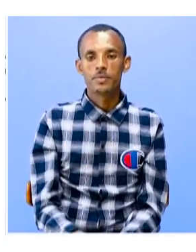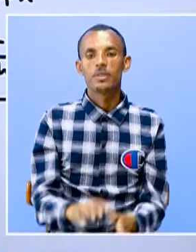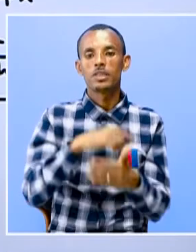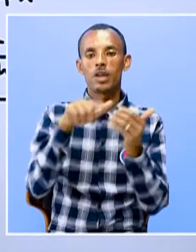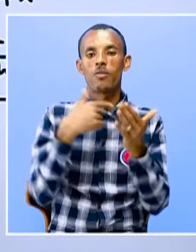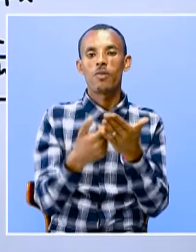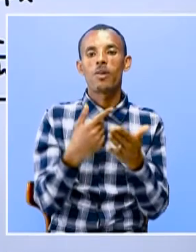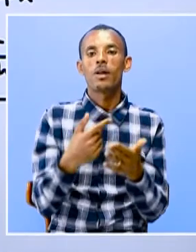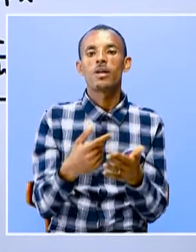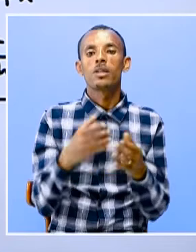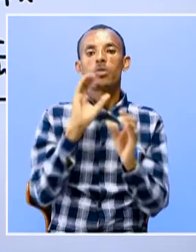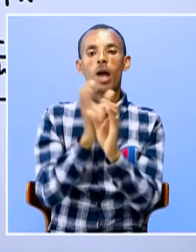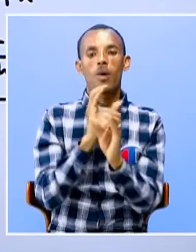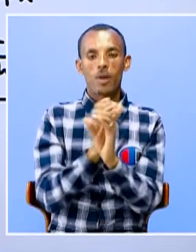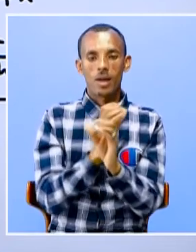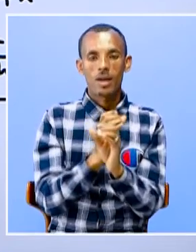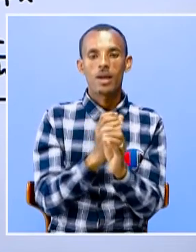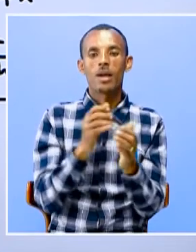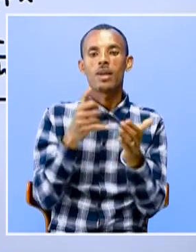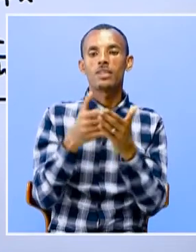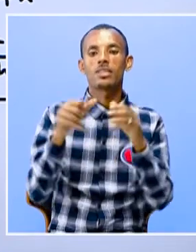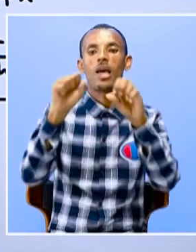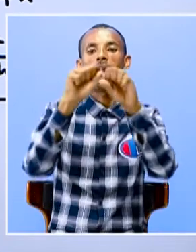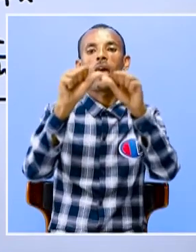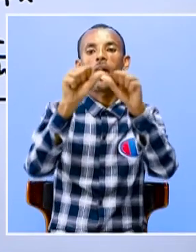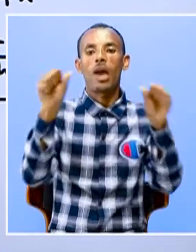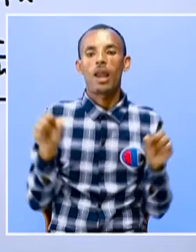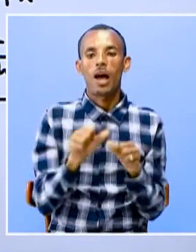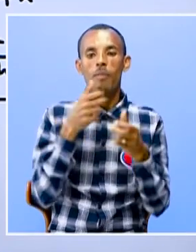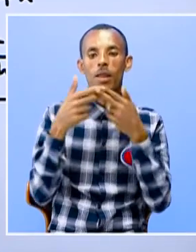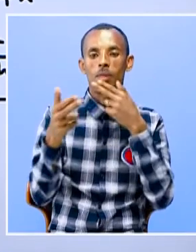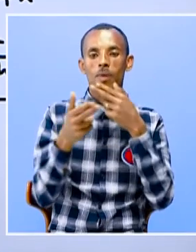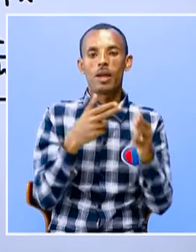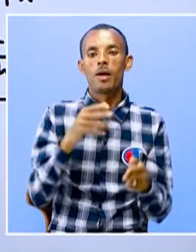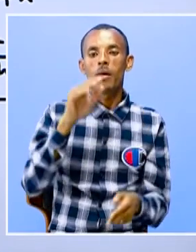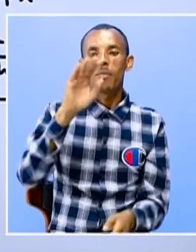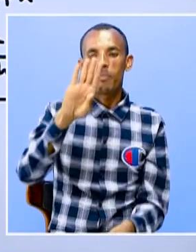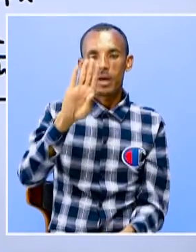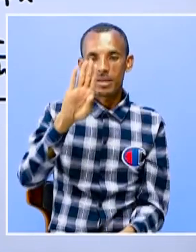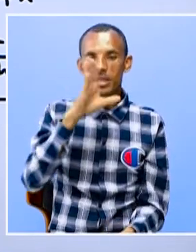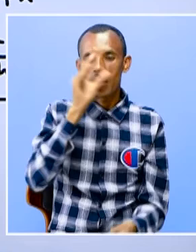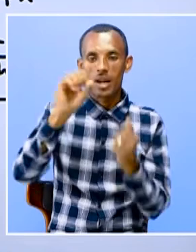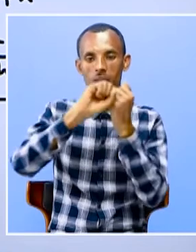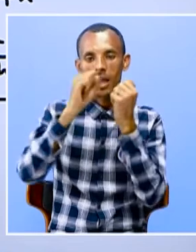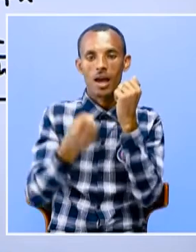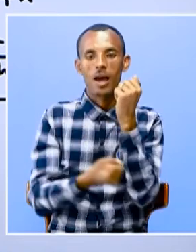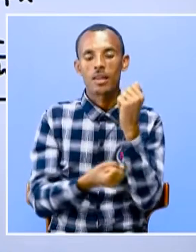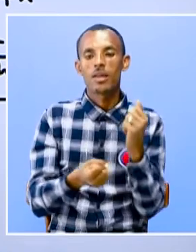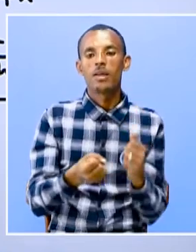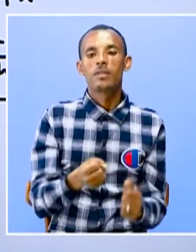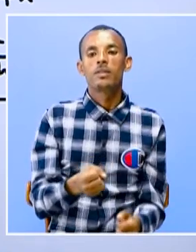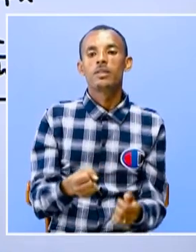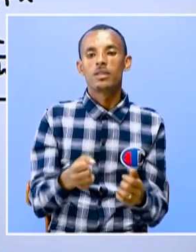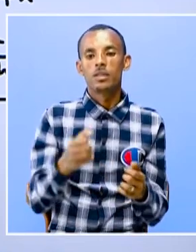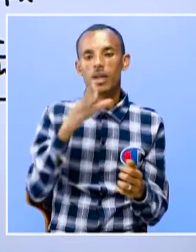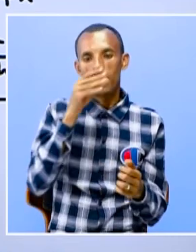Therefore, to calculate its area, you multiply base and height. S times S gives